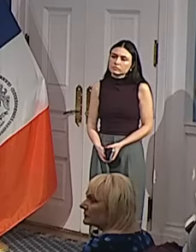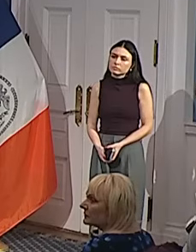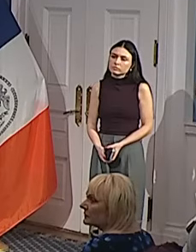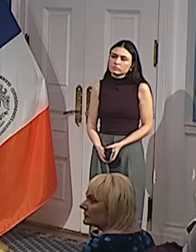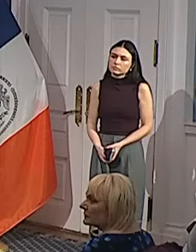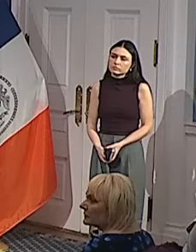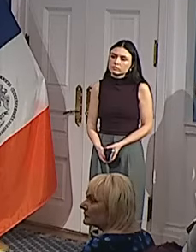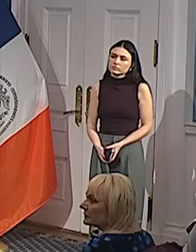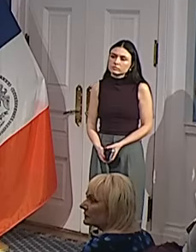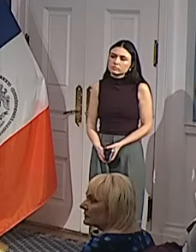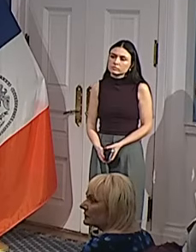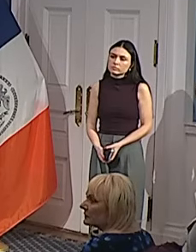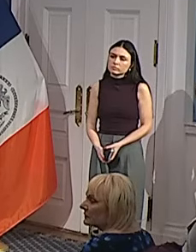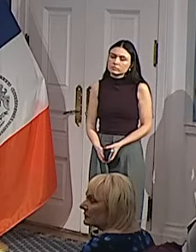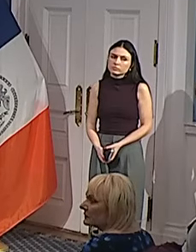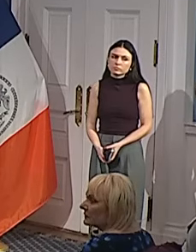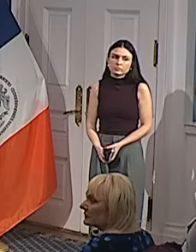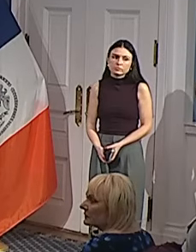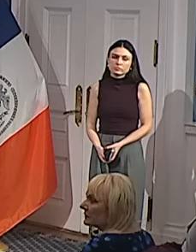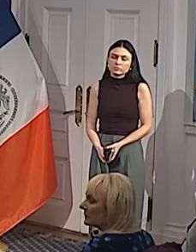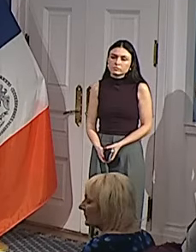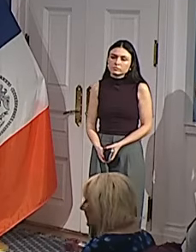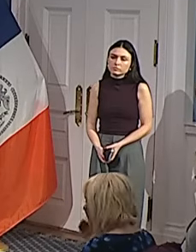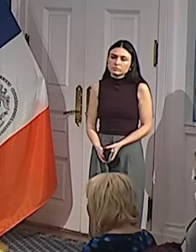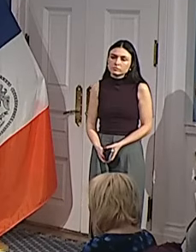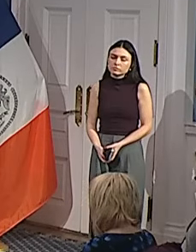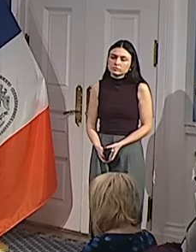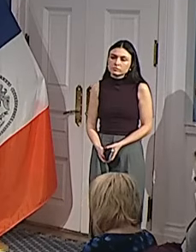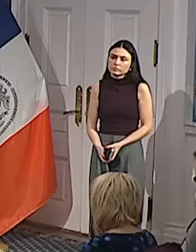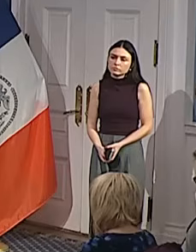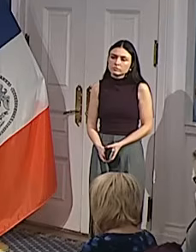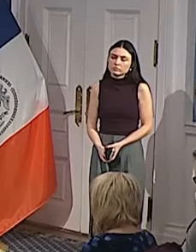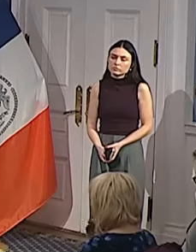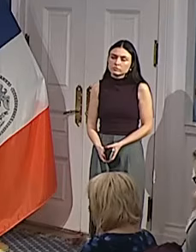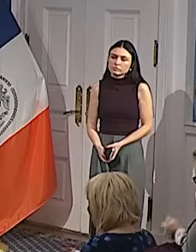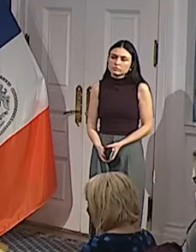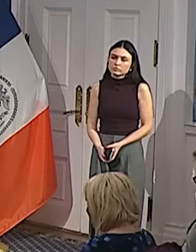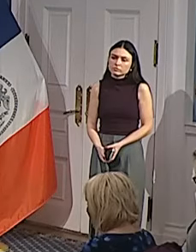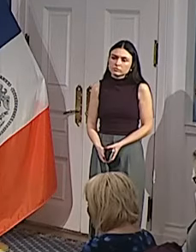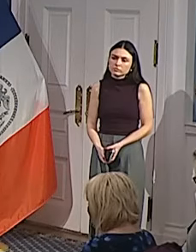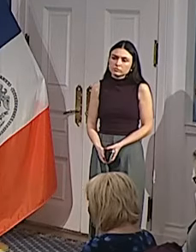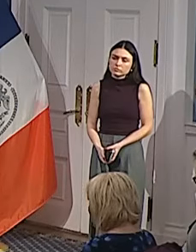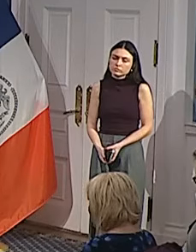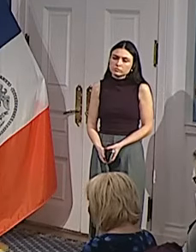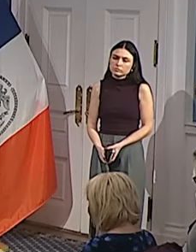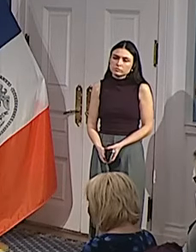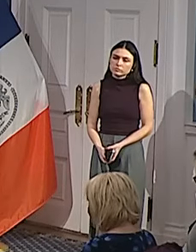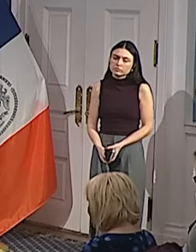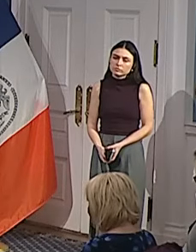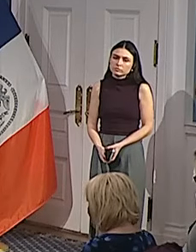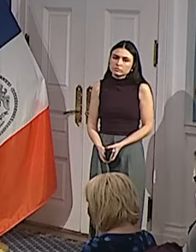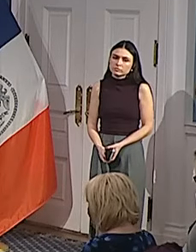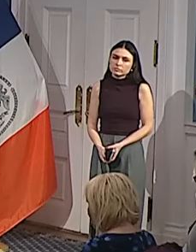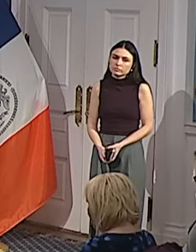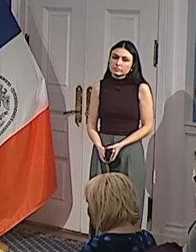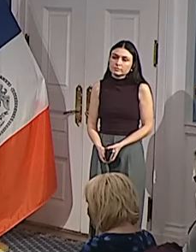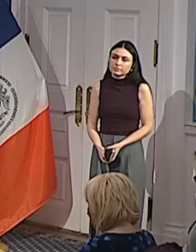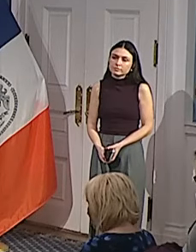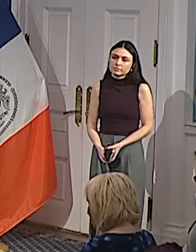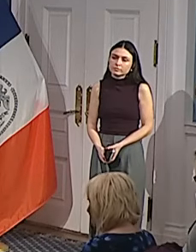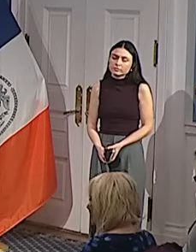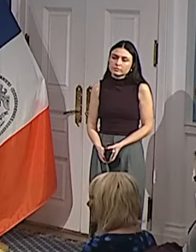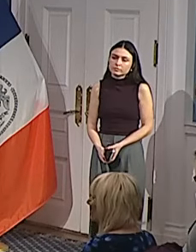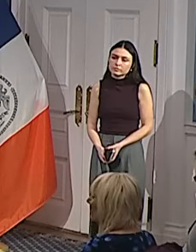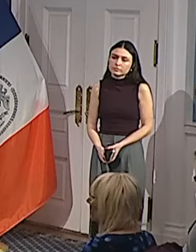possible preventative measures being sent to this neighborhood to prevent any retaliation? Are you considering sending any additional resources within